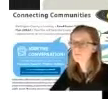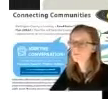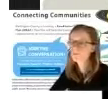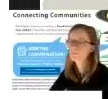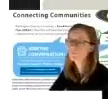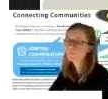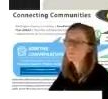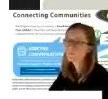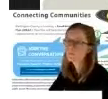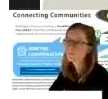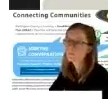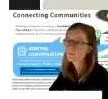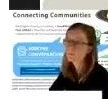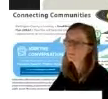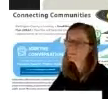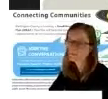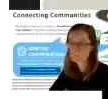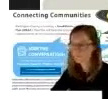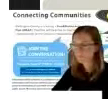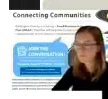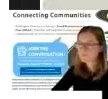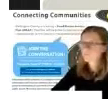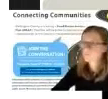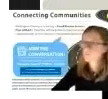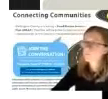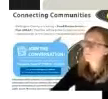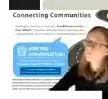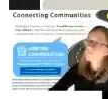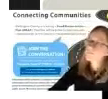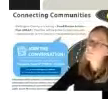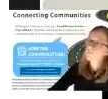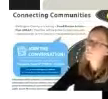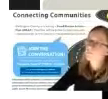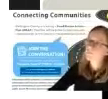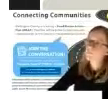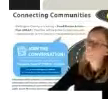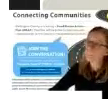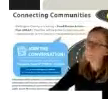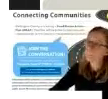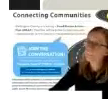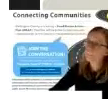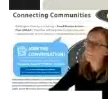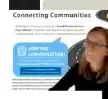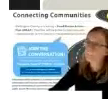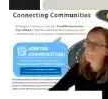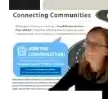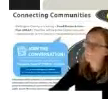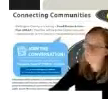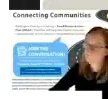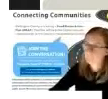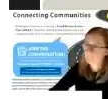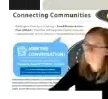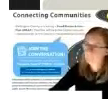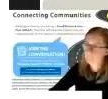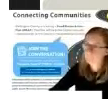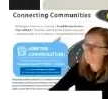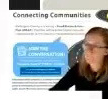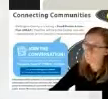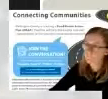Street environmental assessment that undertook more detailed analysis. And the preferred solution is consistent with the Wellington Road